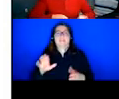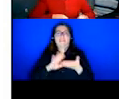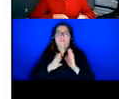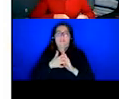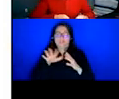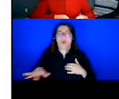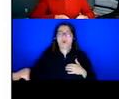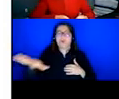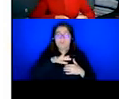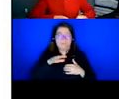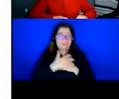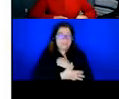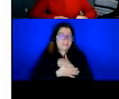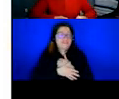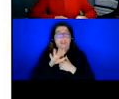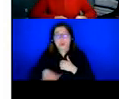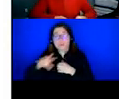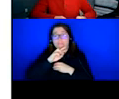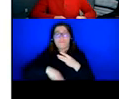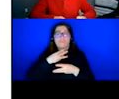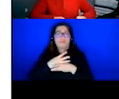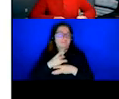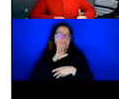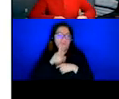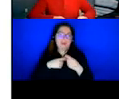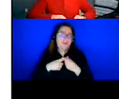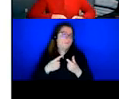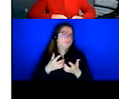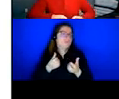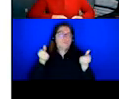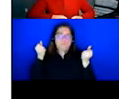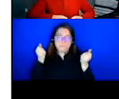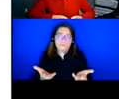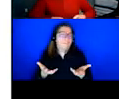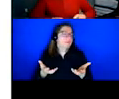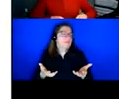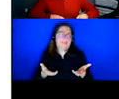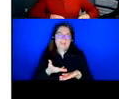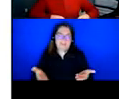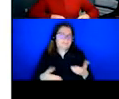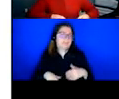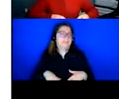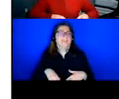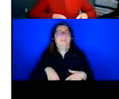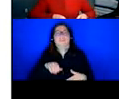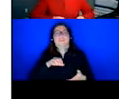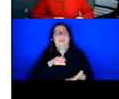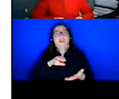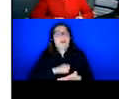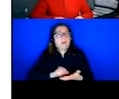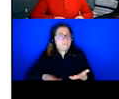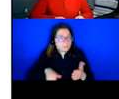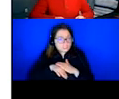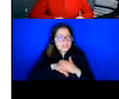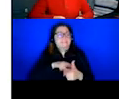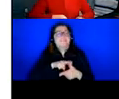and globe are talking about intense issues like critical race theory, abortion access, healthcare, COVID